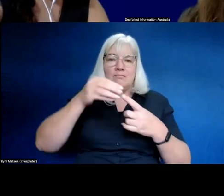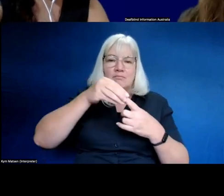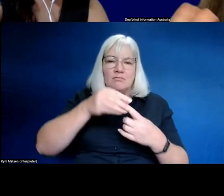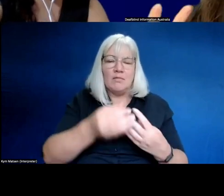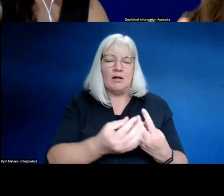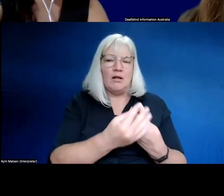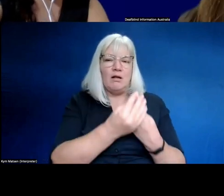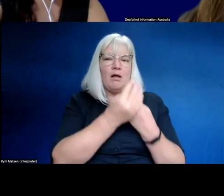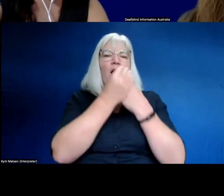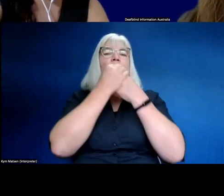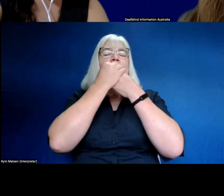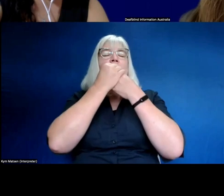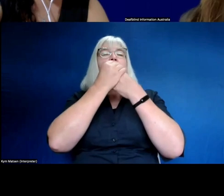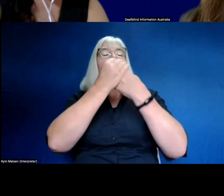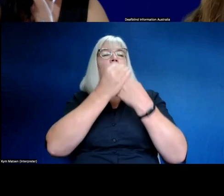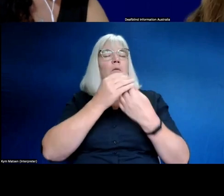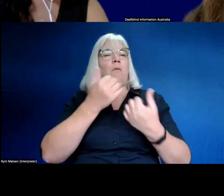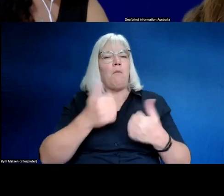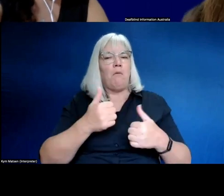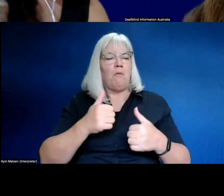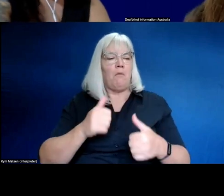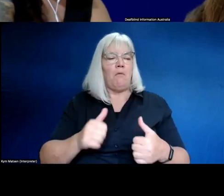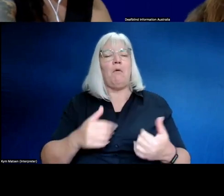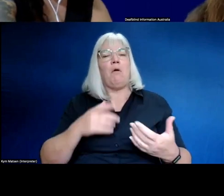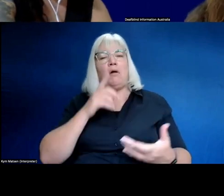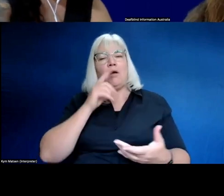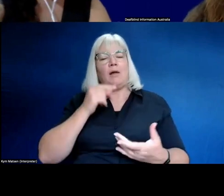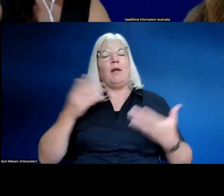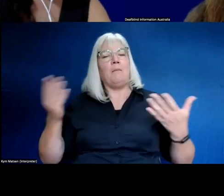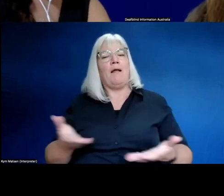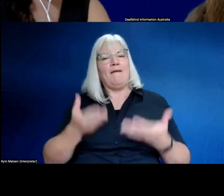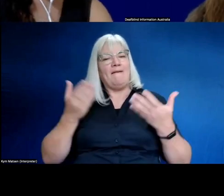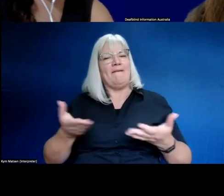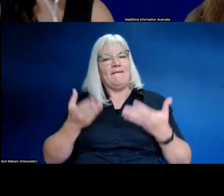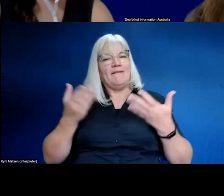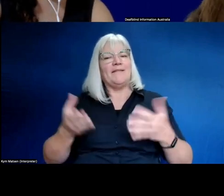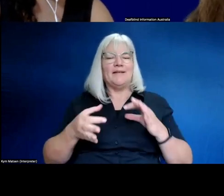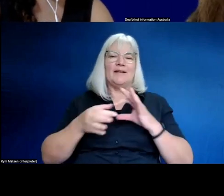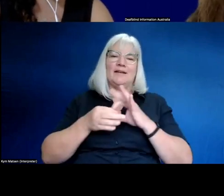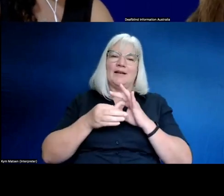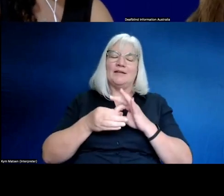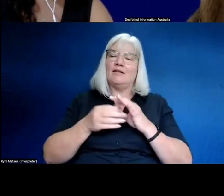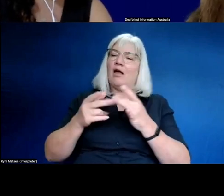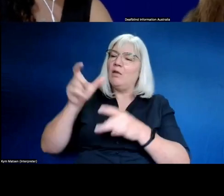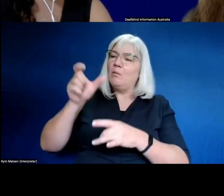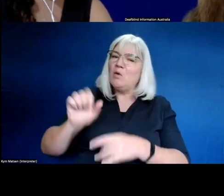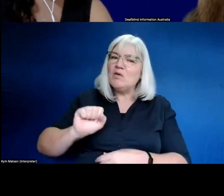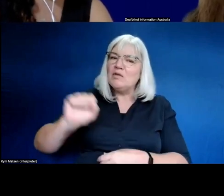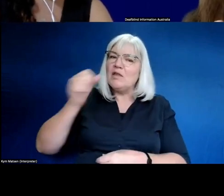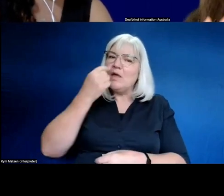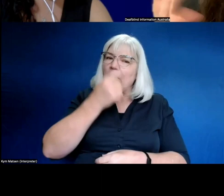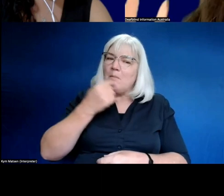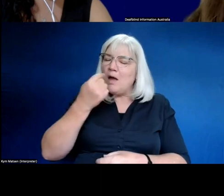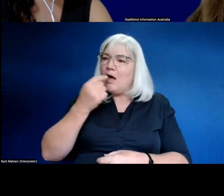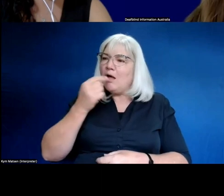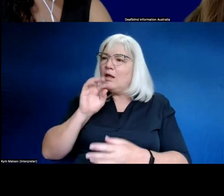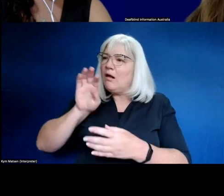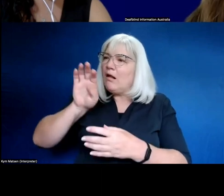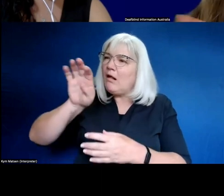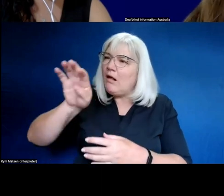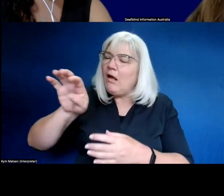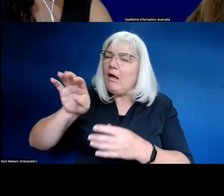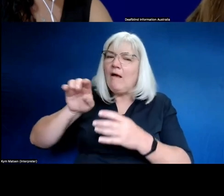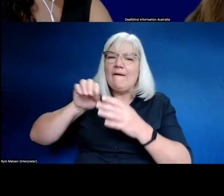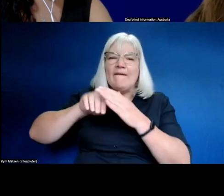So that sort of playfulness and around exploring maybe someone else's mouth and what goes in it might then translate back